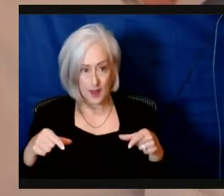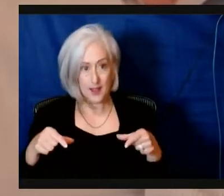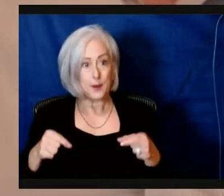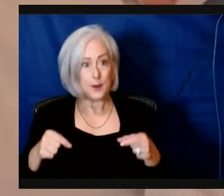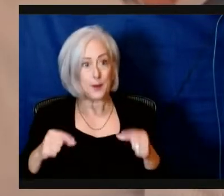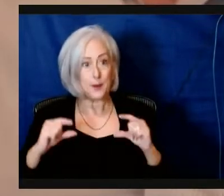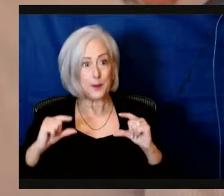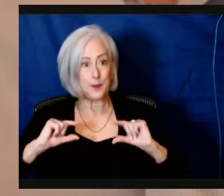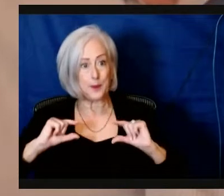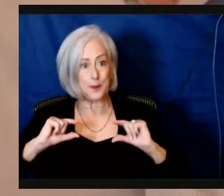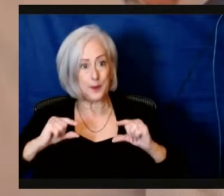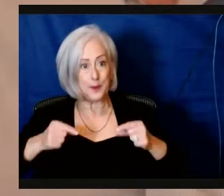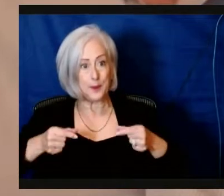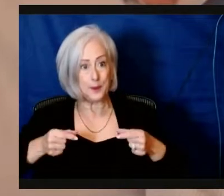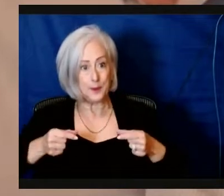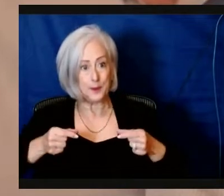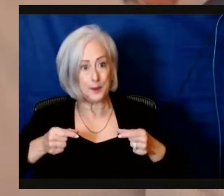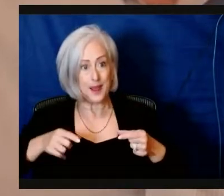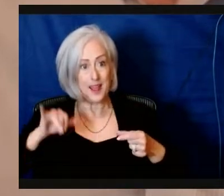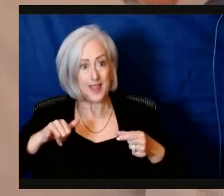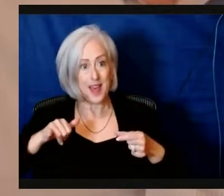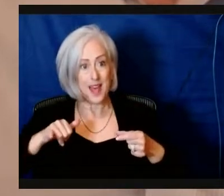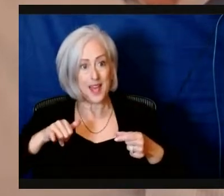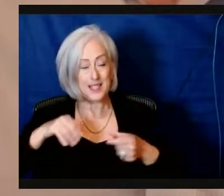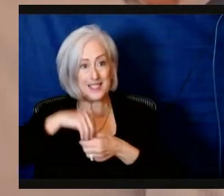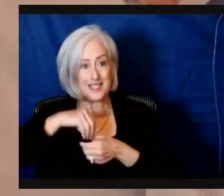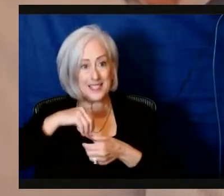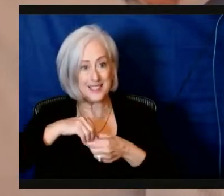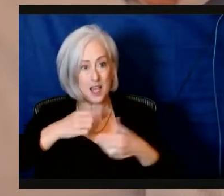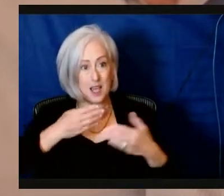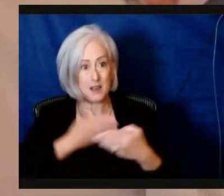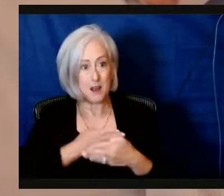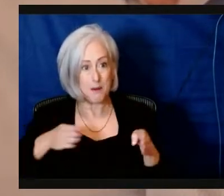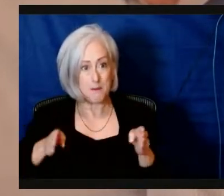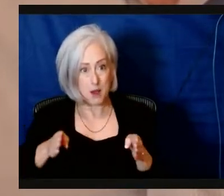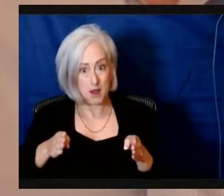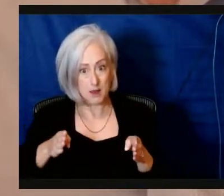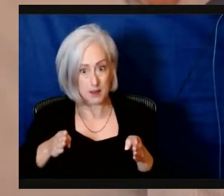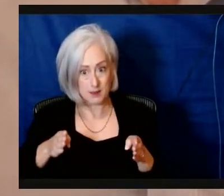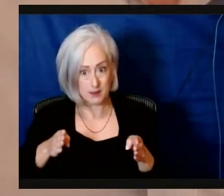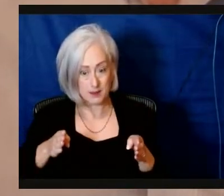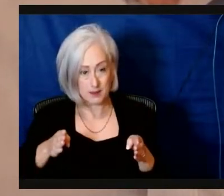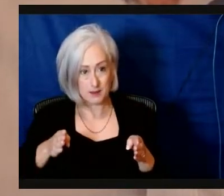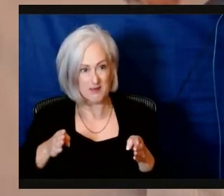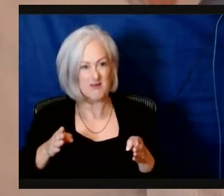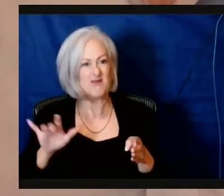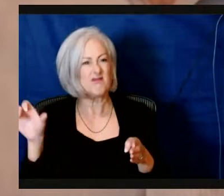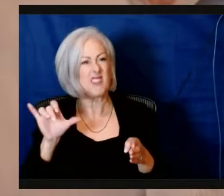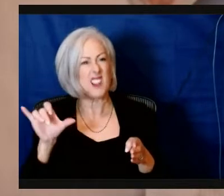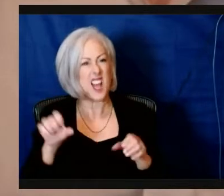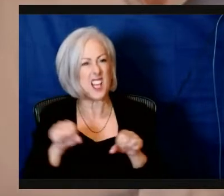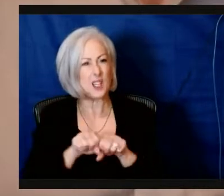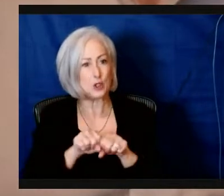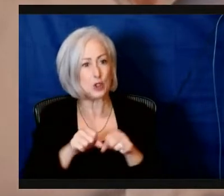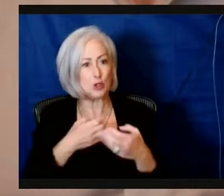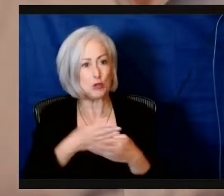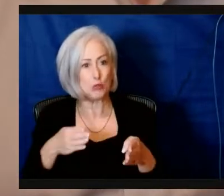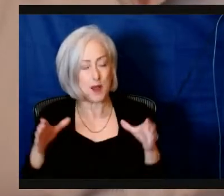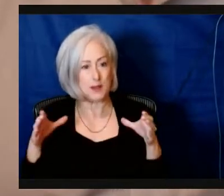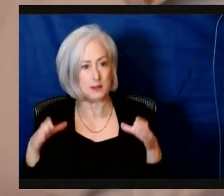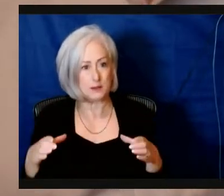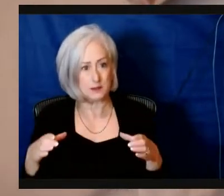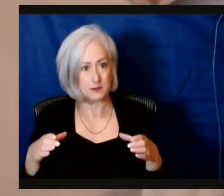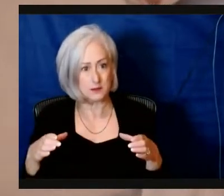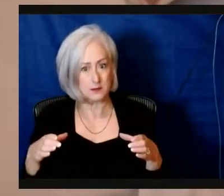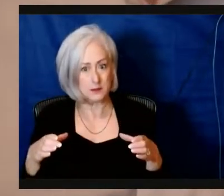was inside a lab in a box, which was about the size of a shoebox, in fact. So the whole experiment was